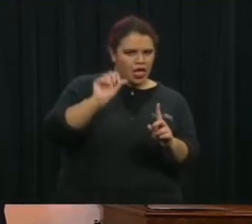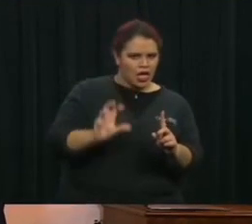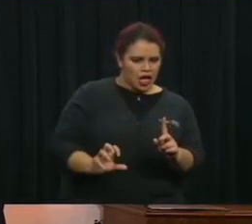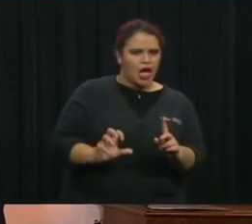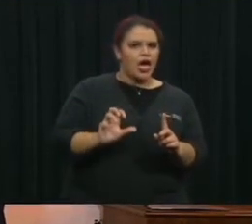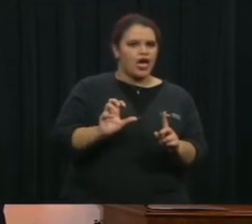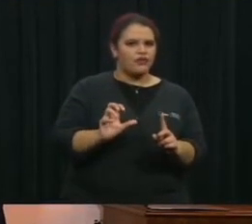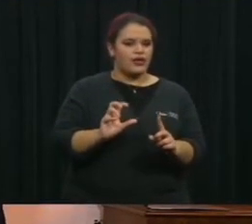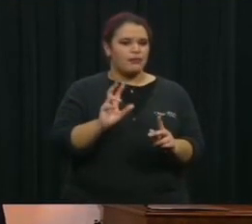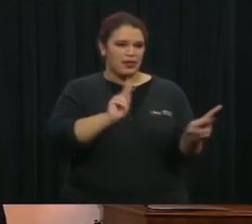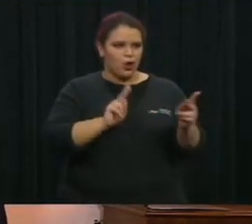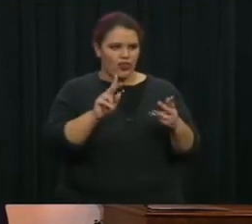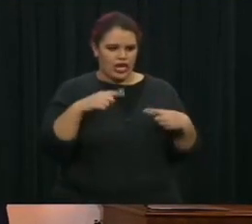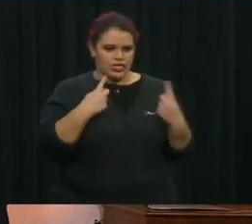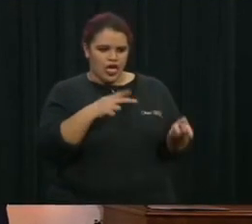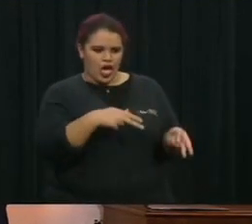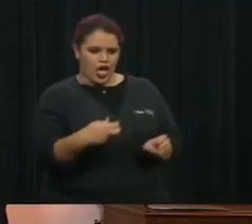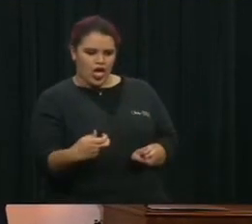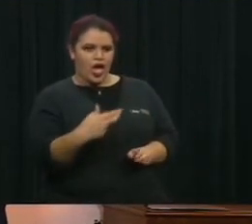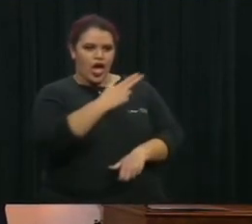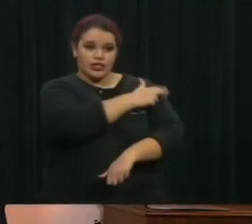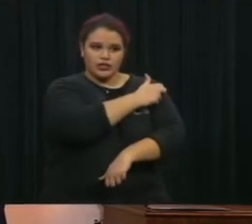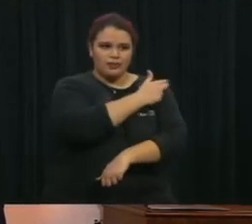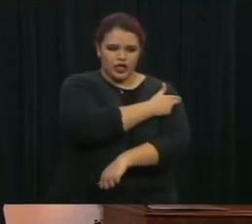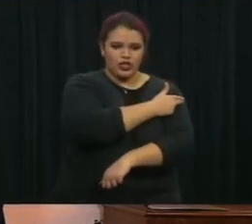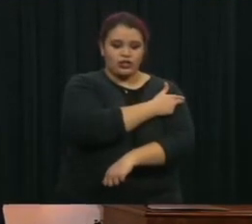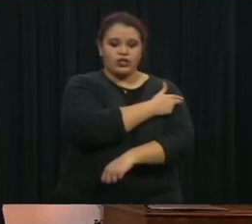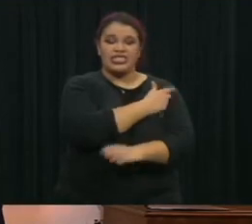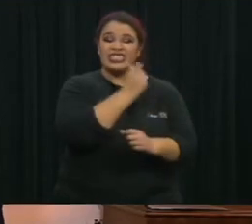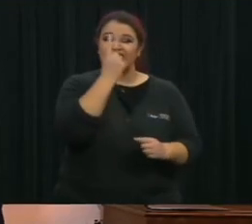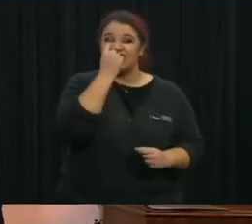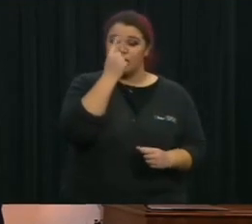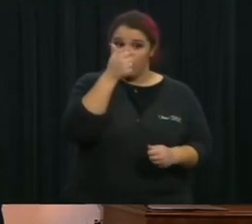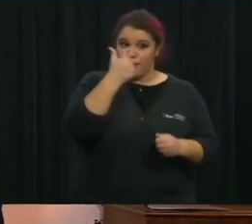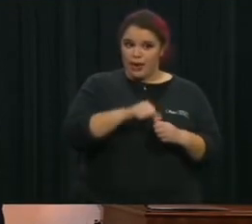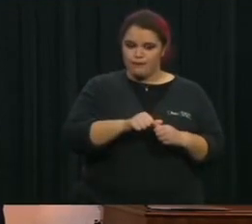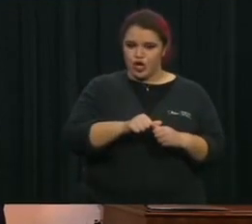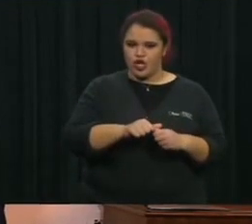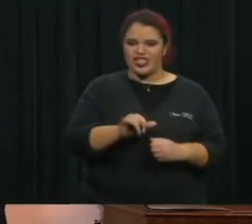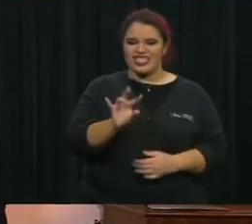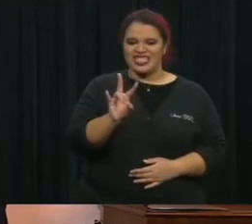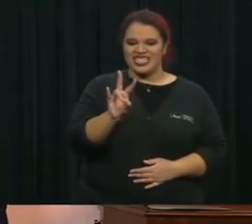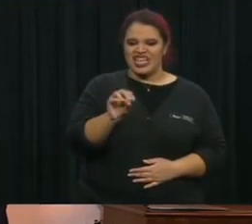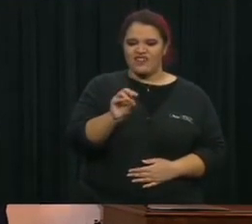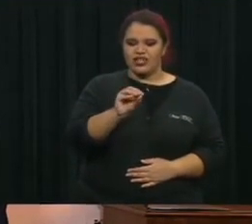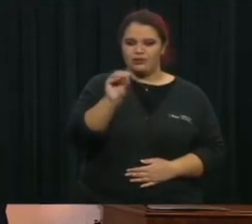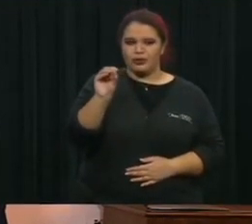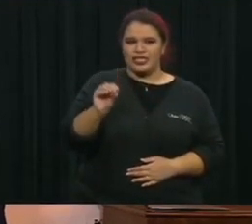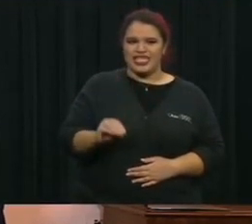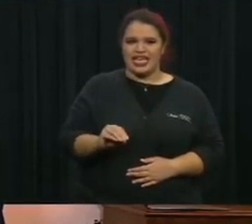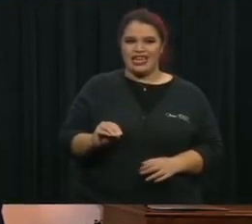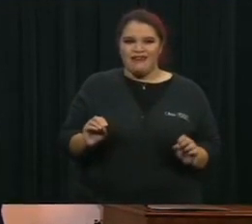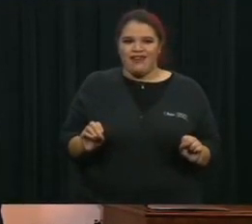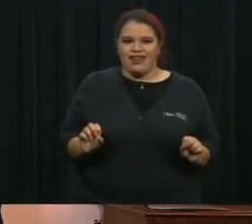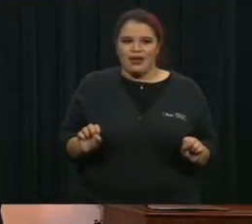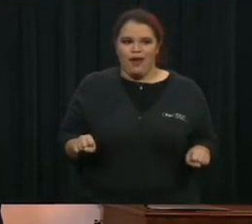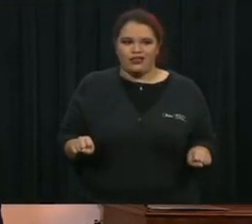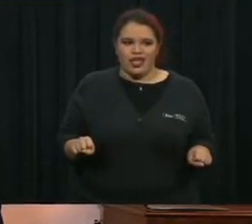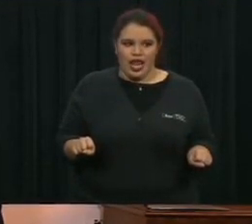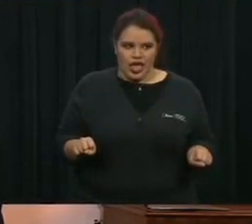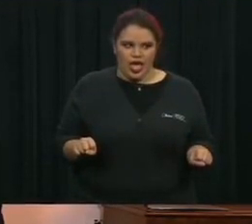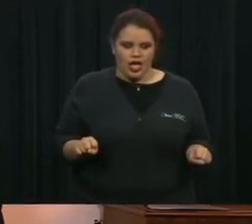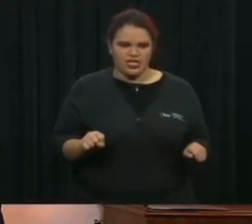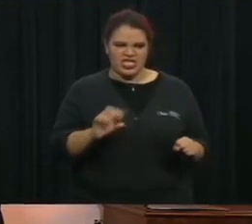of hospitalizations, we know that our hospitals are at 70% capacity. We can still handle that. And